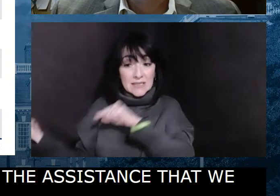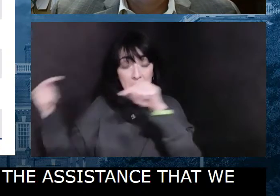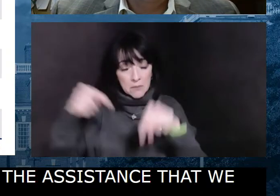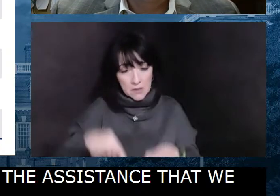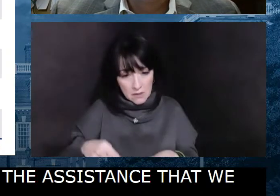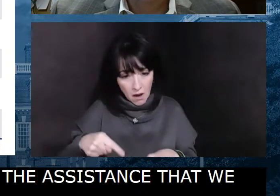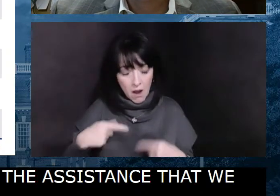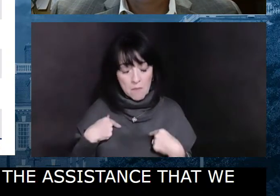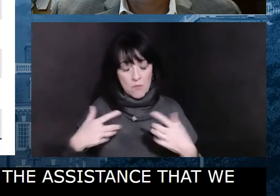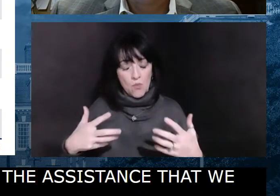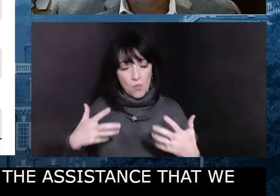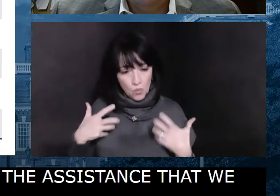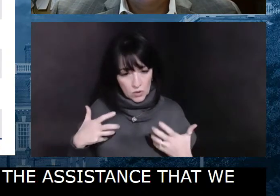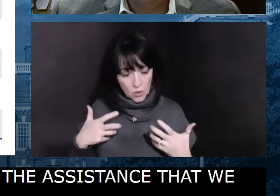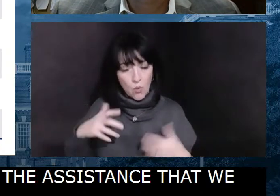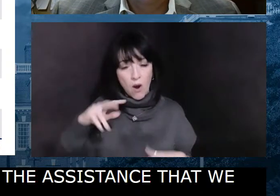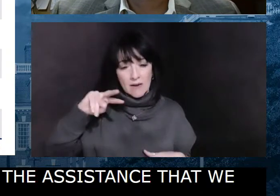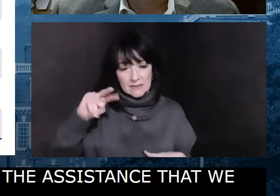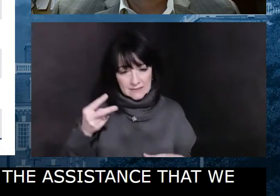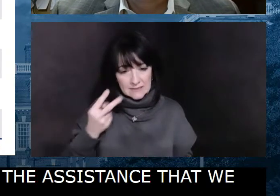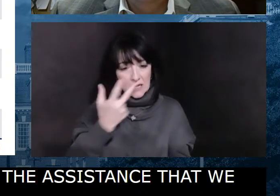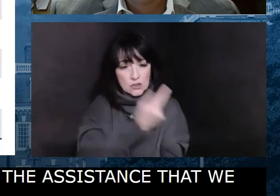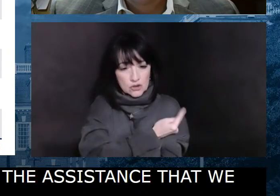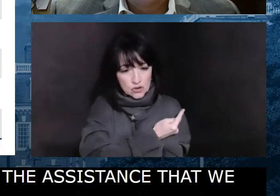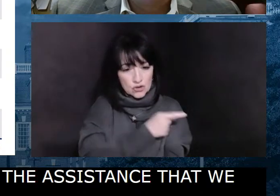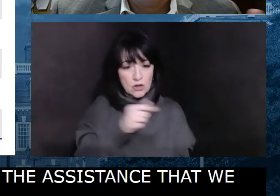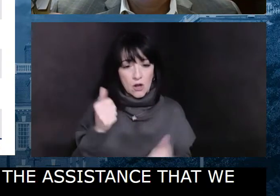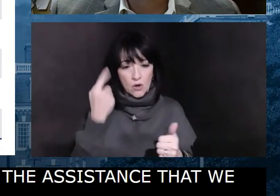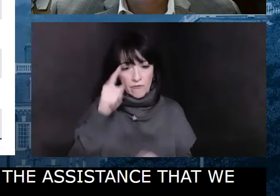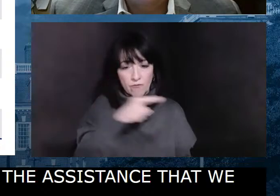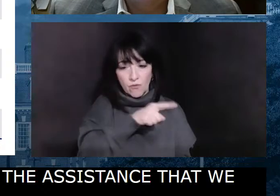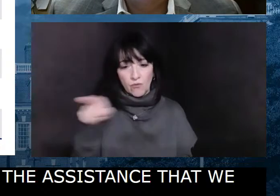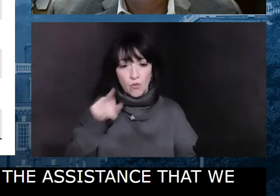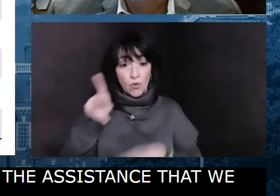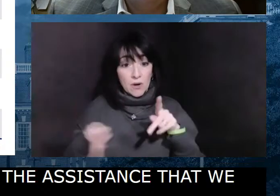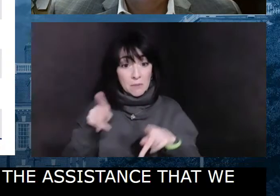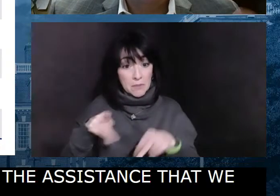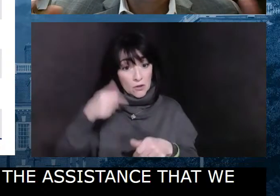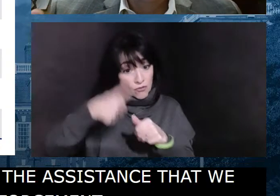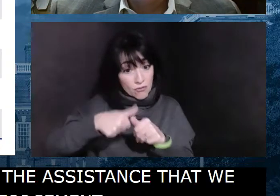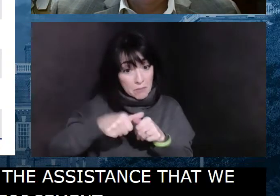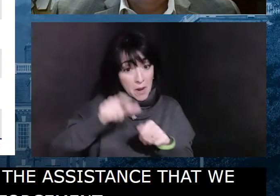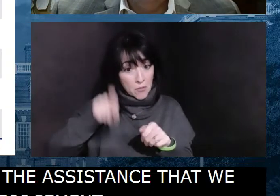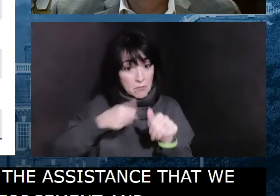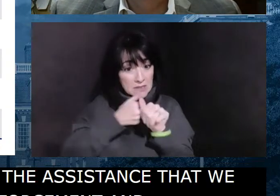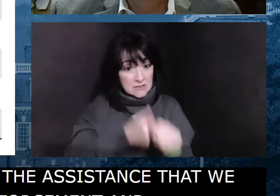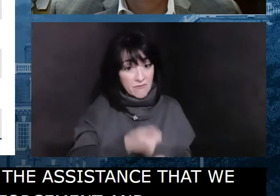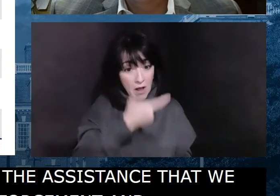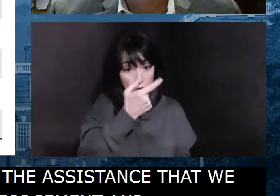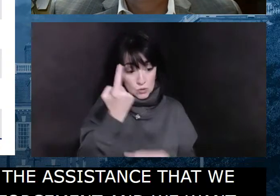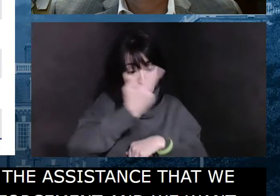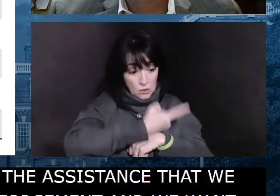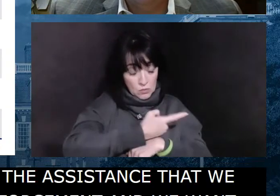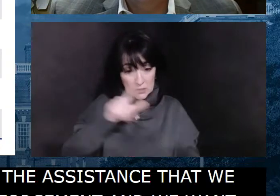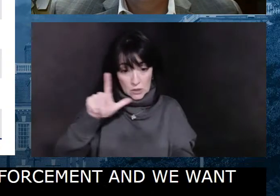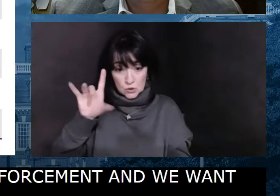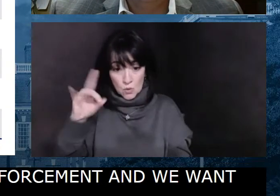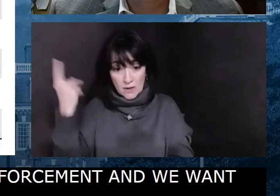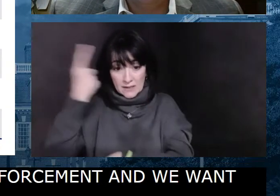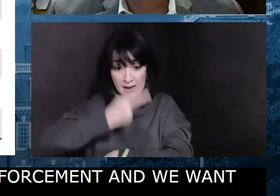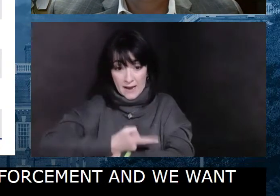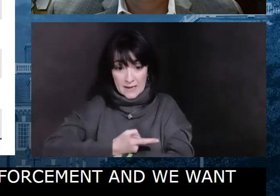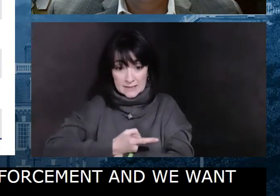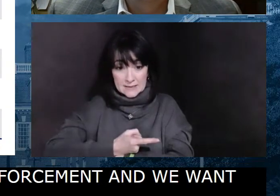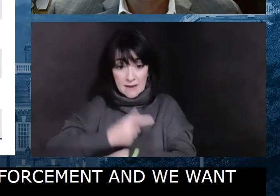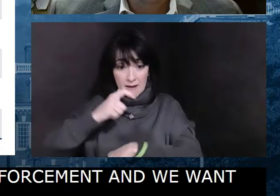people. We want to get to them as close as possible to that 21, 28 day time period. And this is what's going to help us